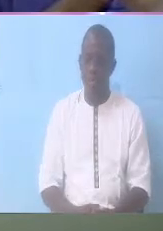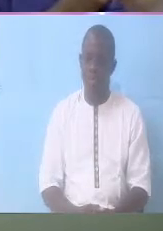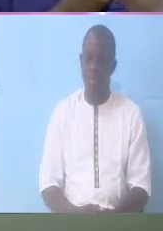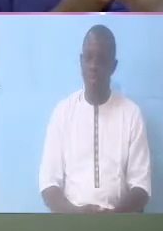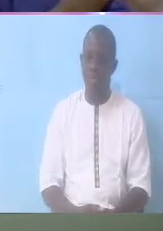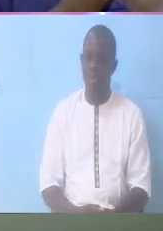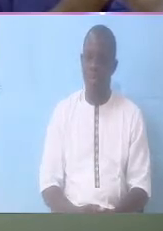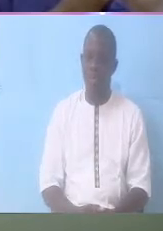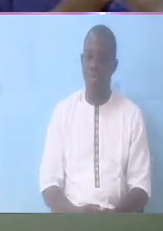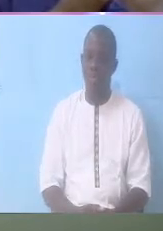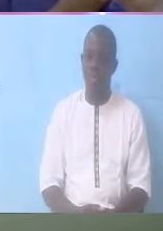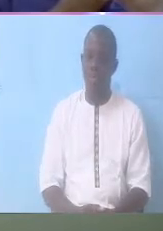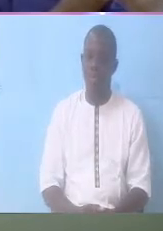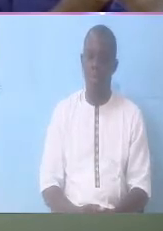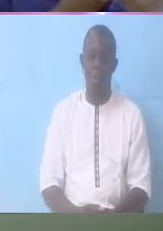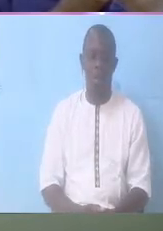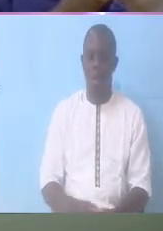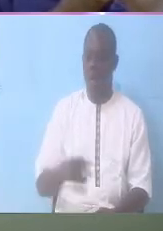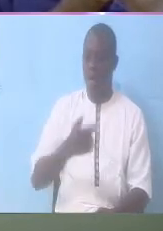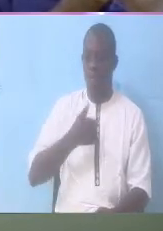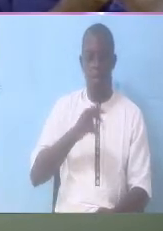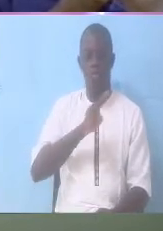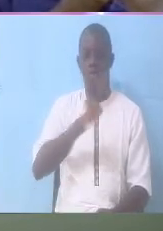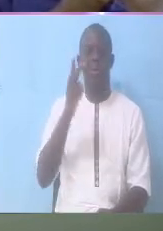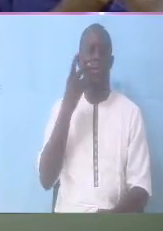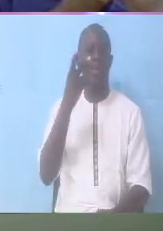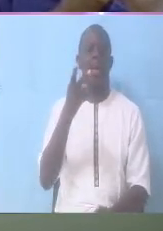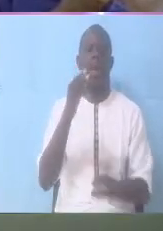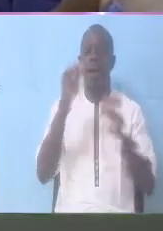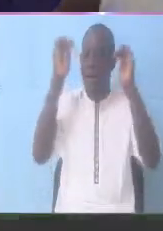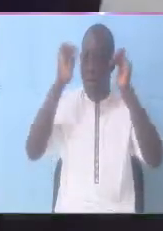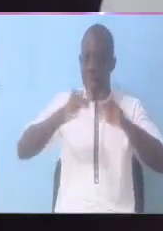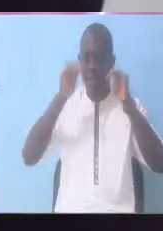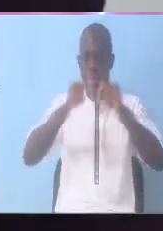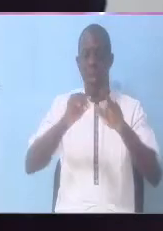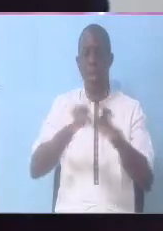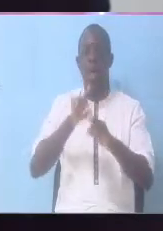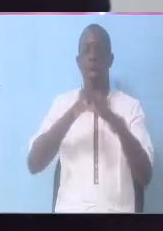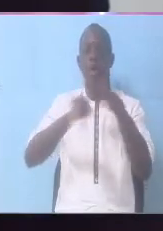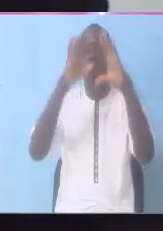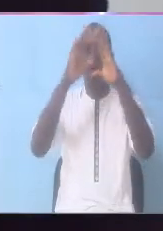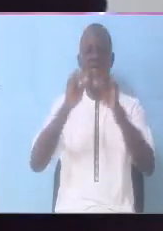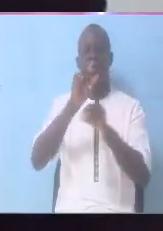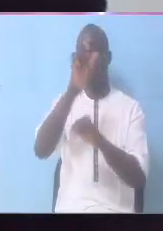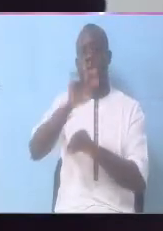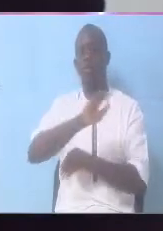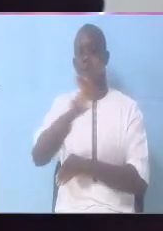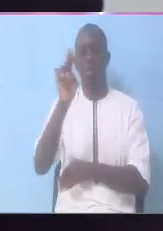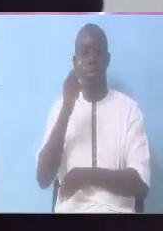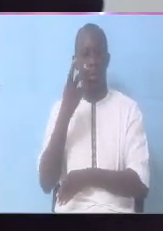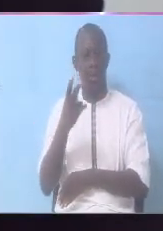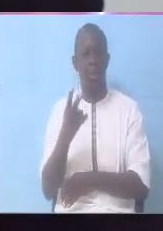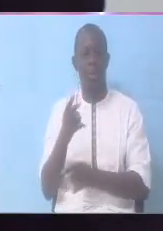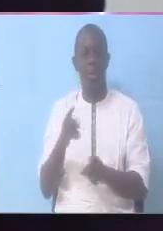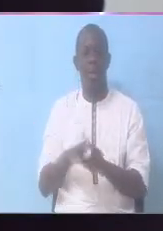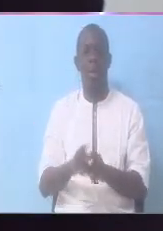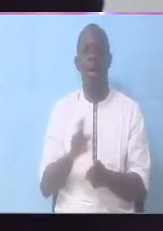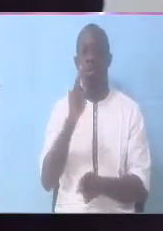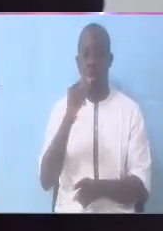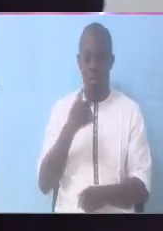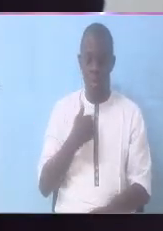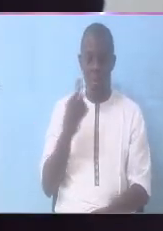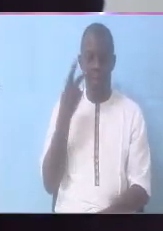a meeting at this office because I was in the building inside the house. But I did so a meeting between